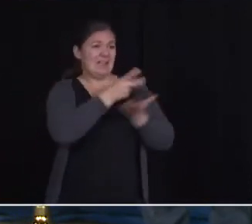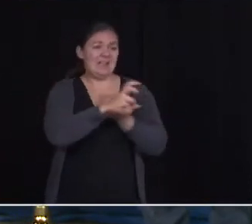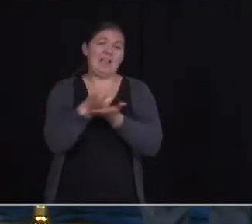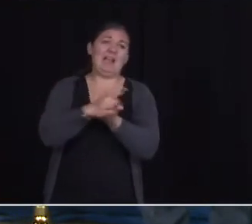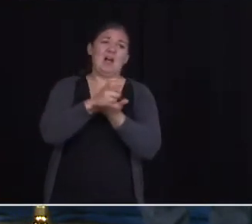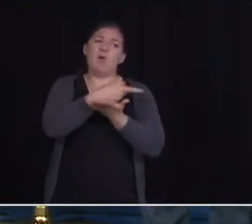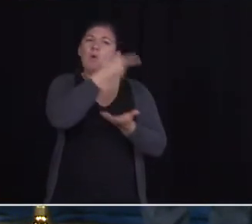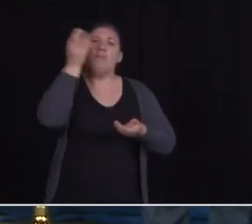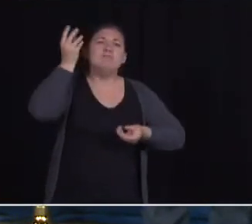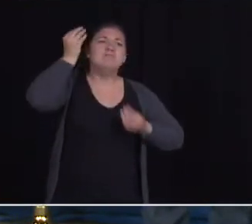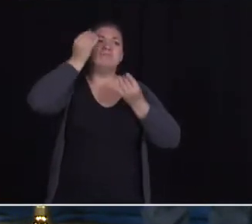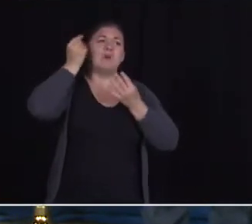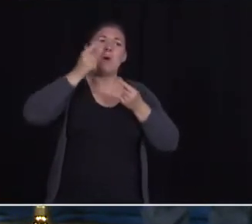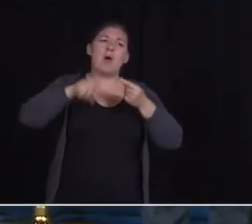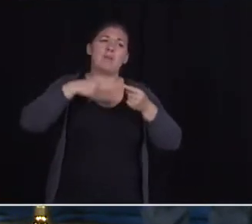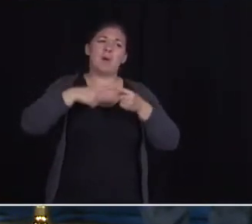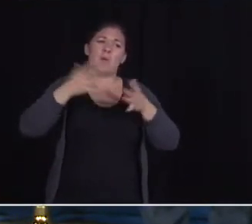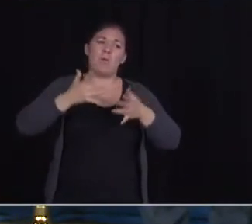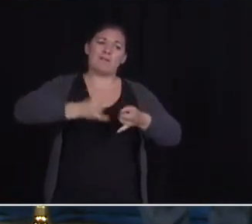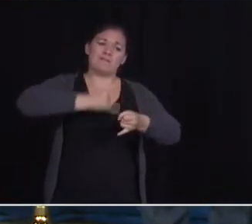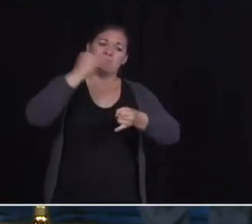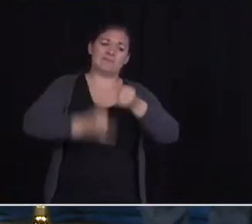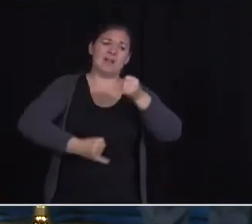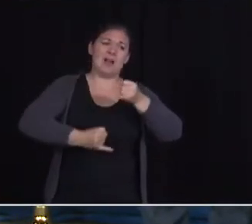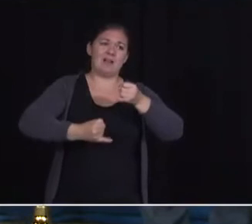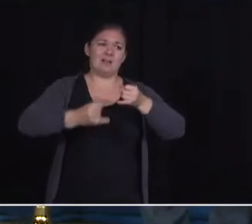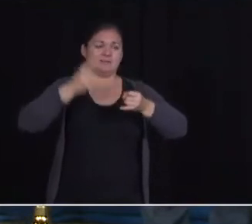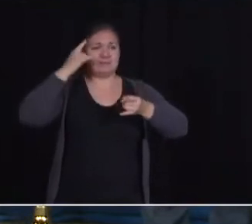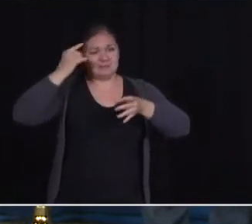for you when it came to that data that you looked at? Well,